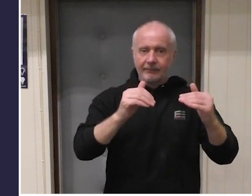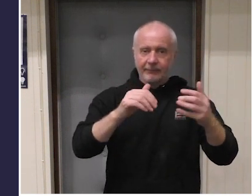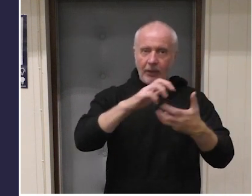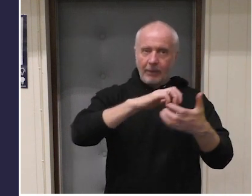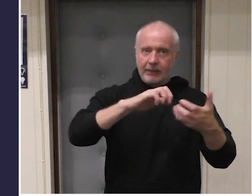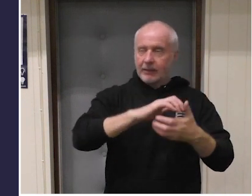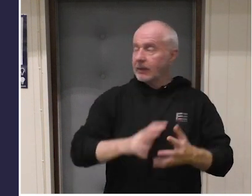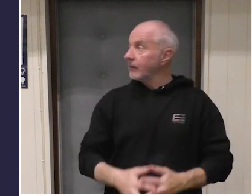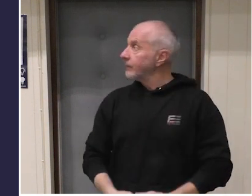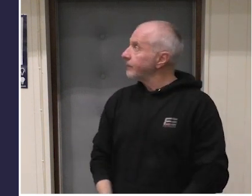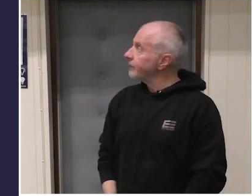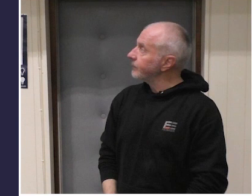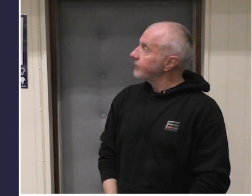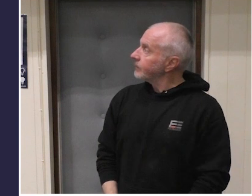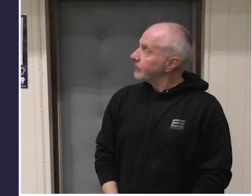So it seems,